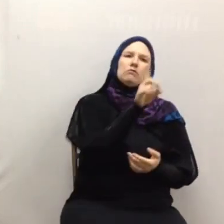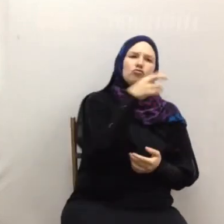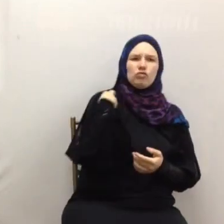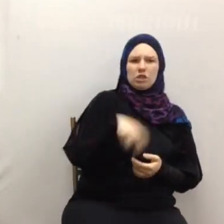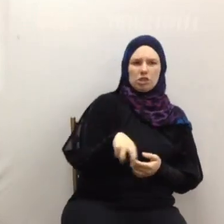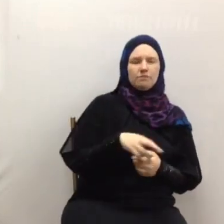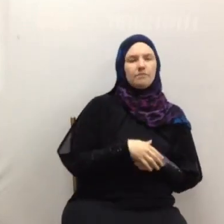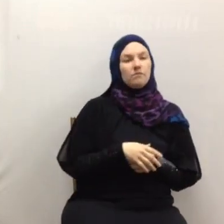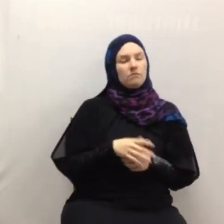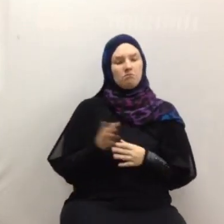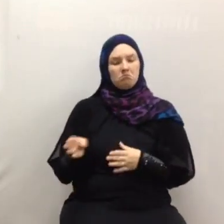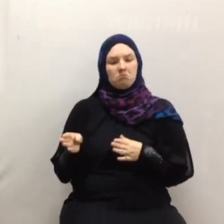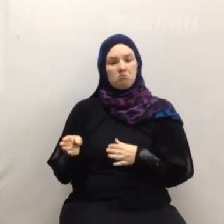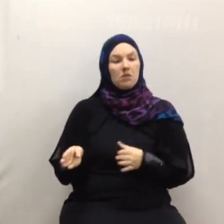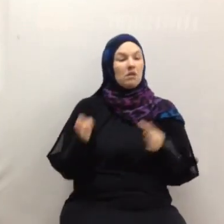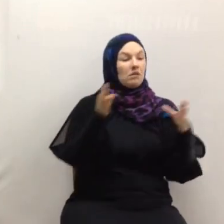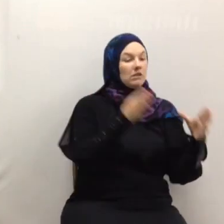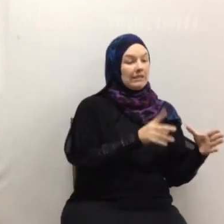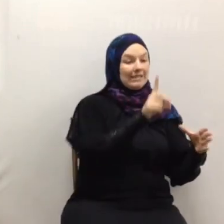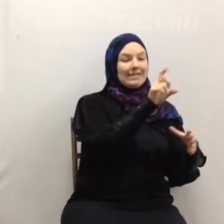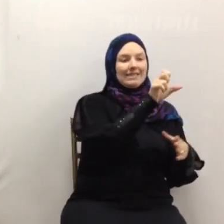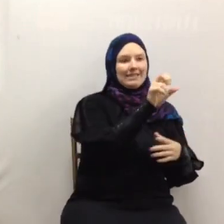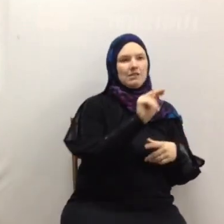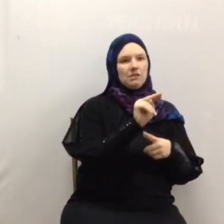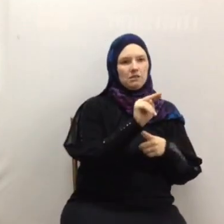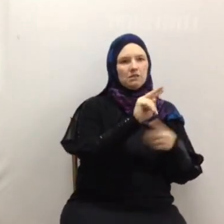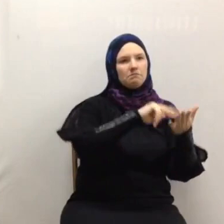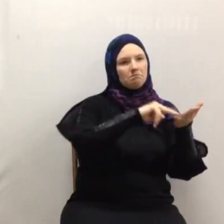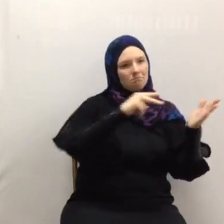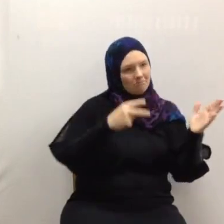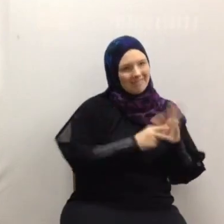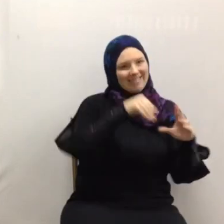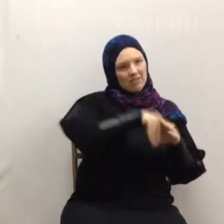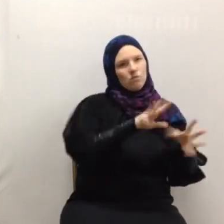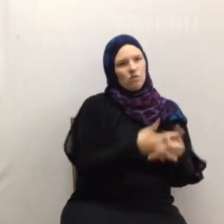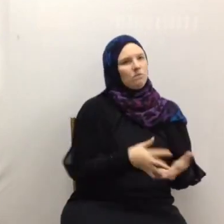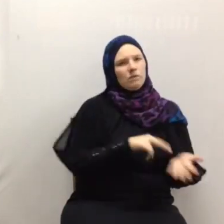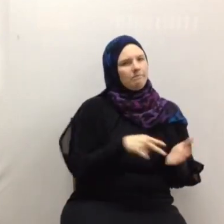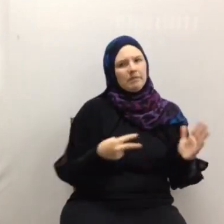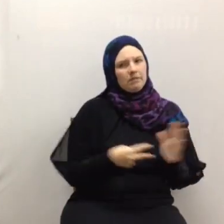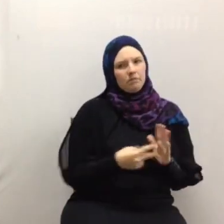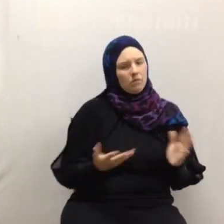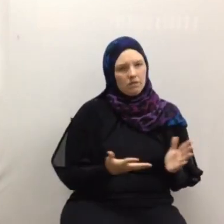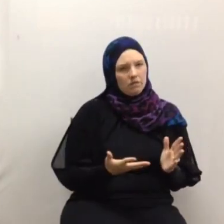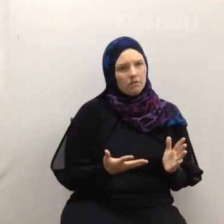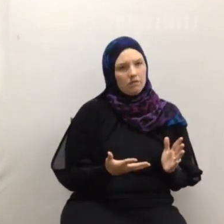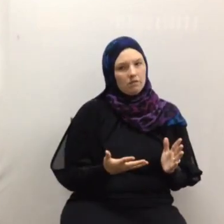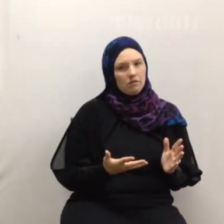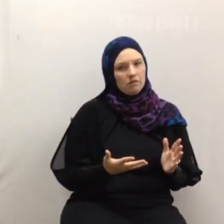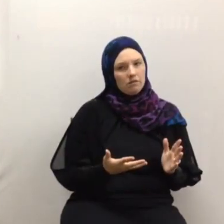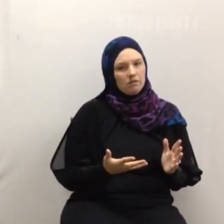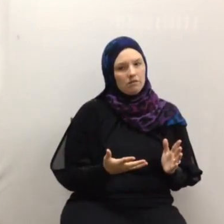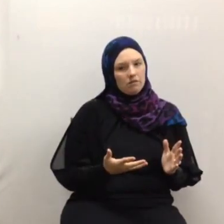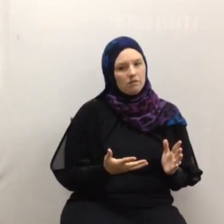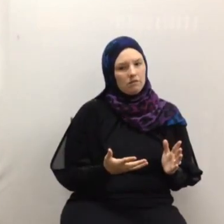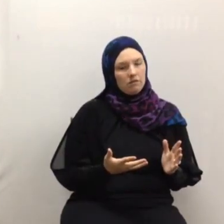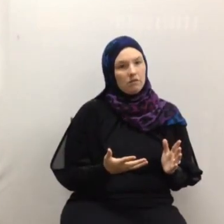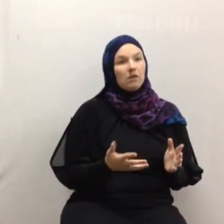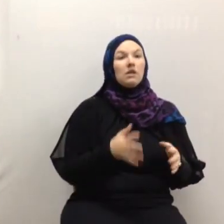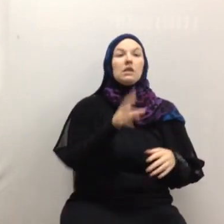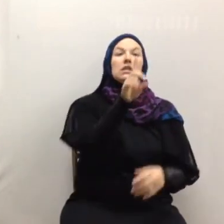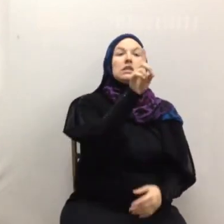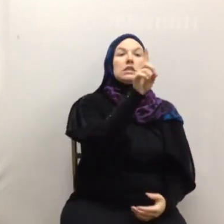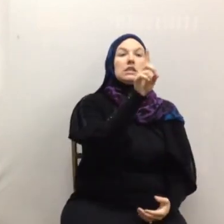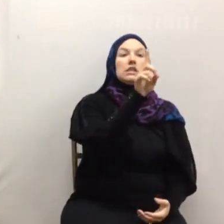in the definition of the Quran? In the language, deen comes from the root